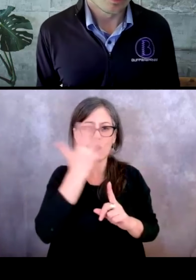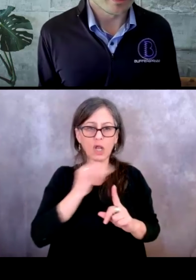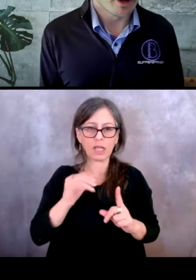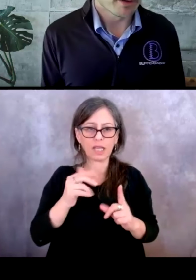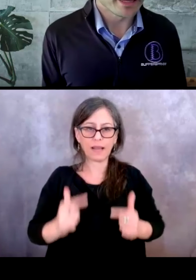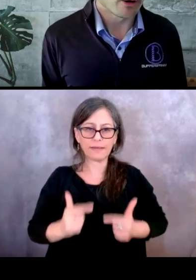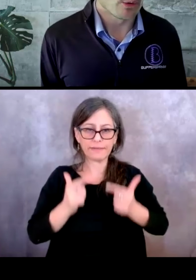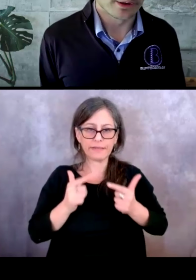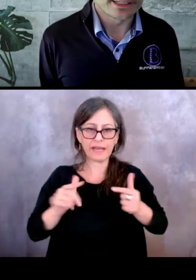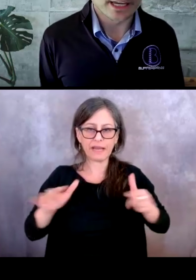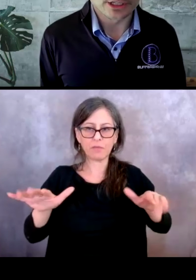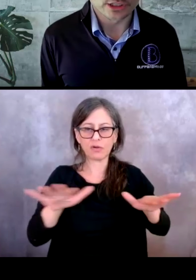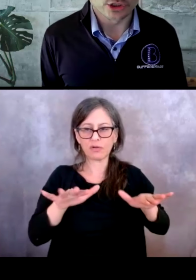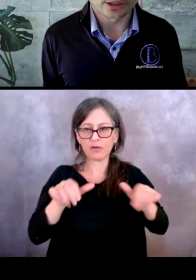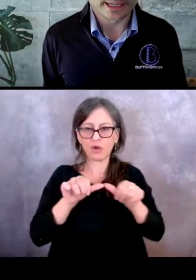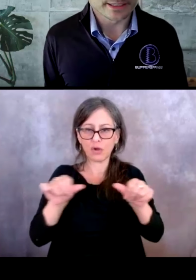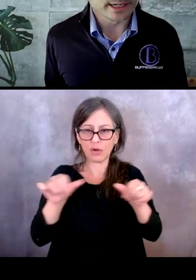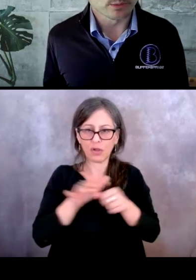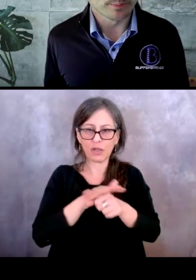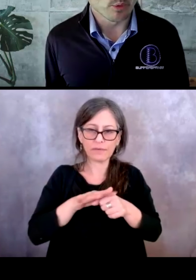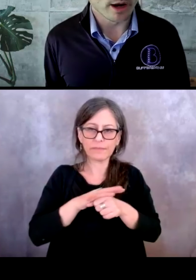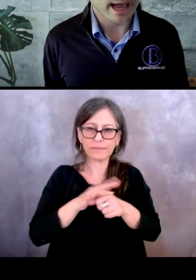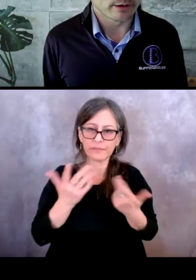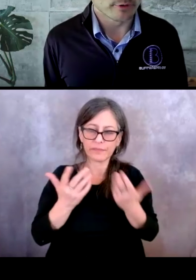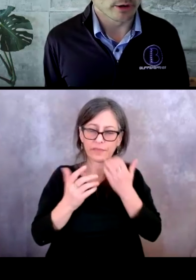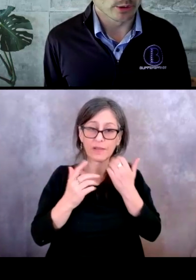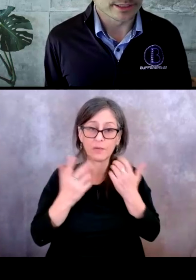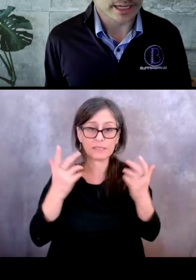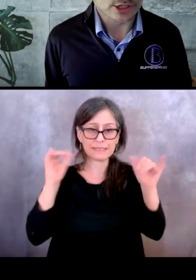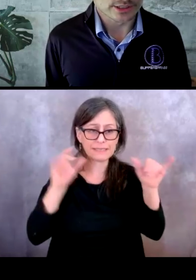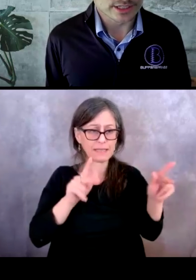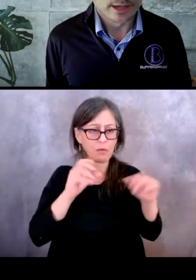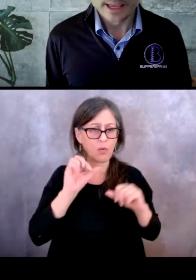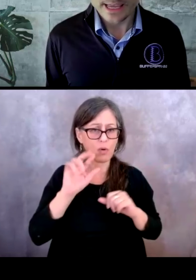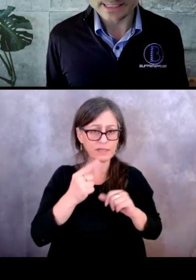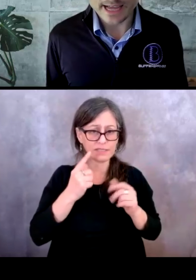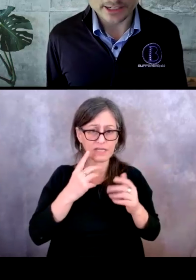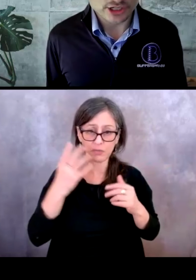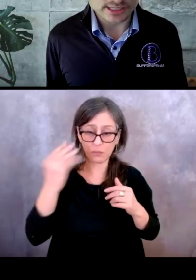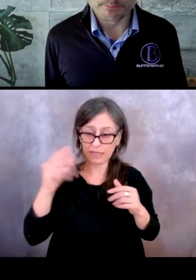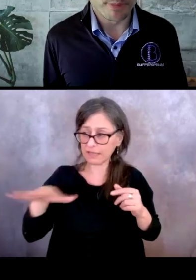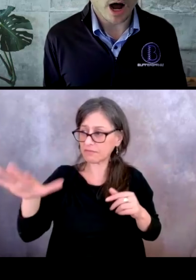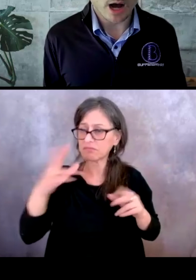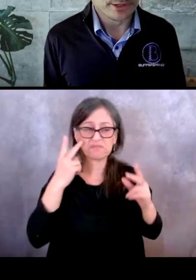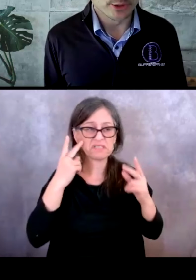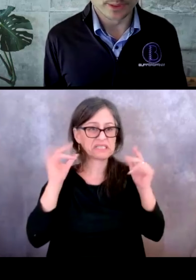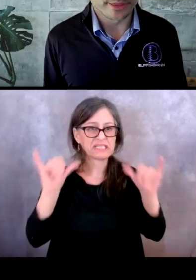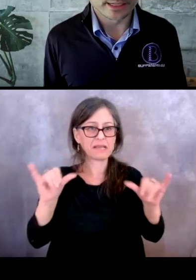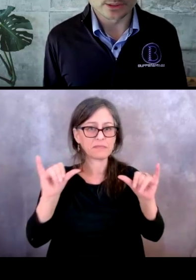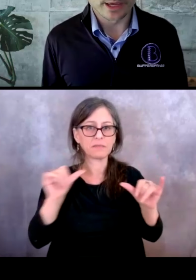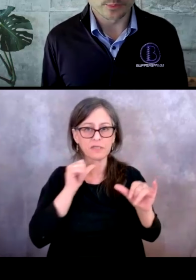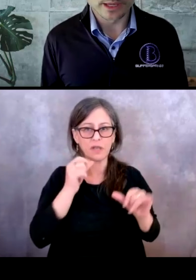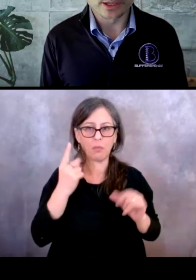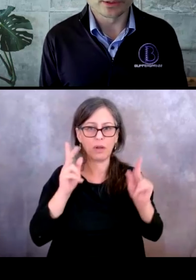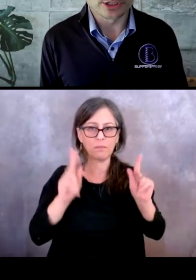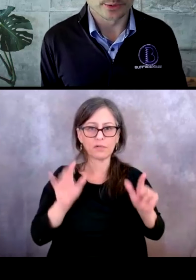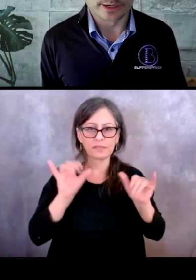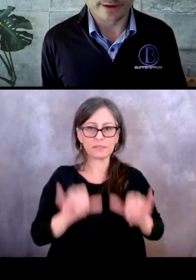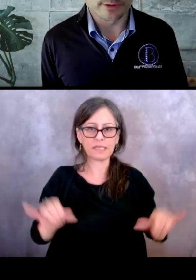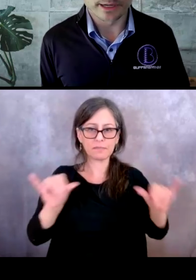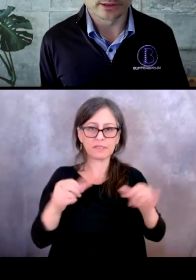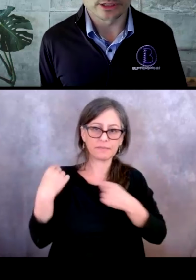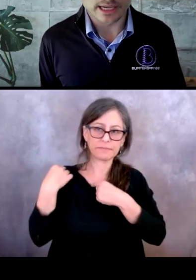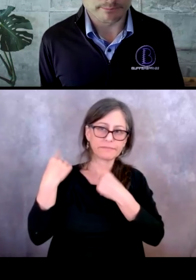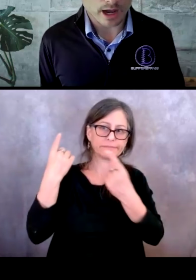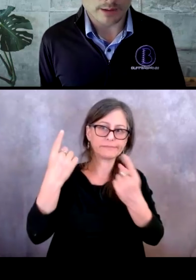neighborhoods. We want to make our organizations look like it does when we walk out of our organizations. It's not just Bob and doing things the way that we used to do